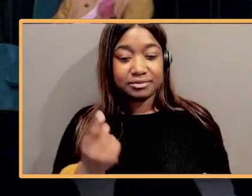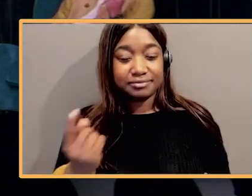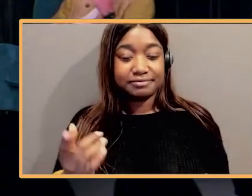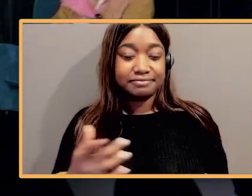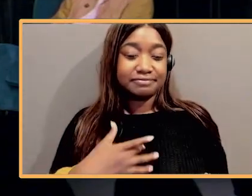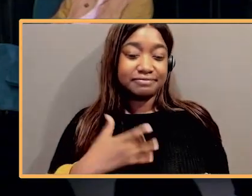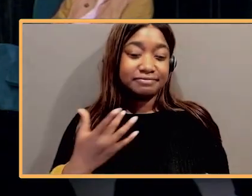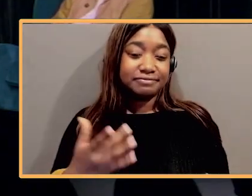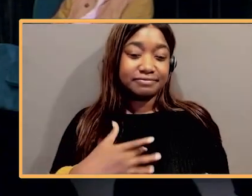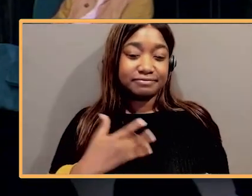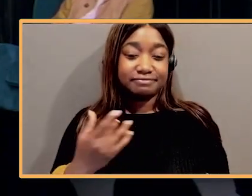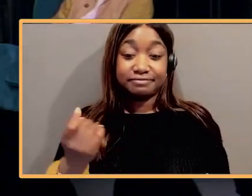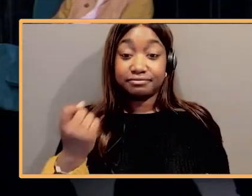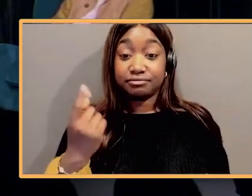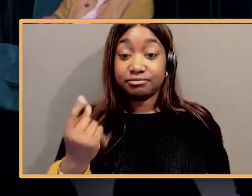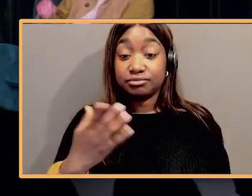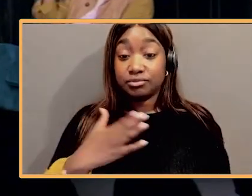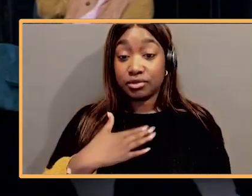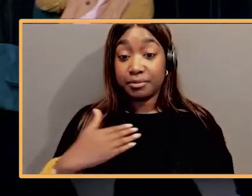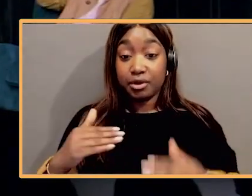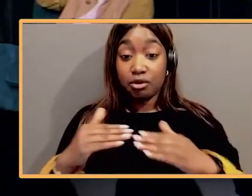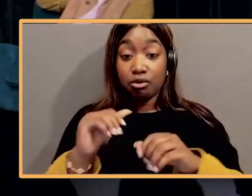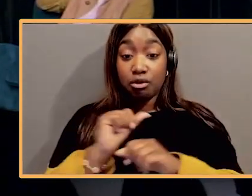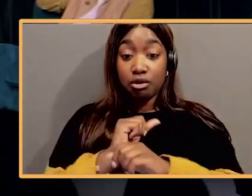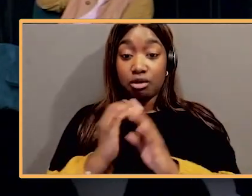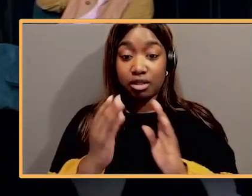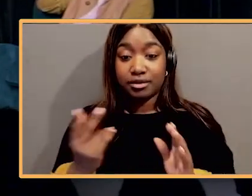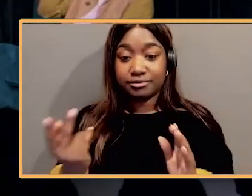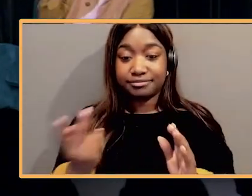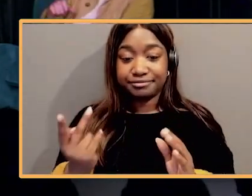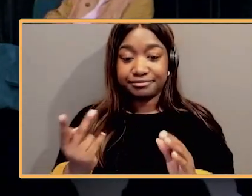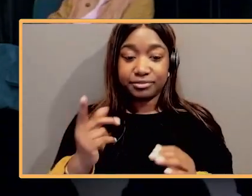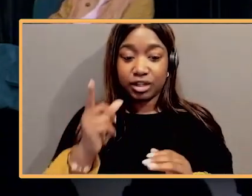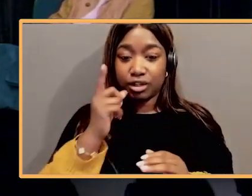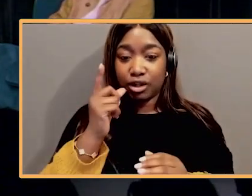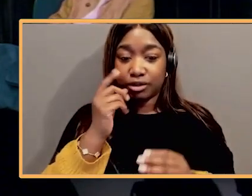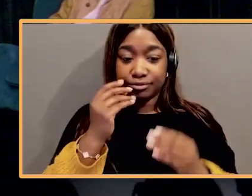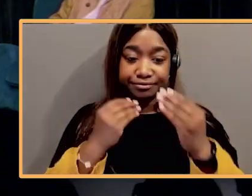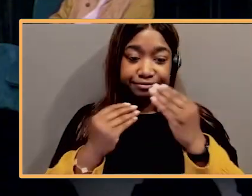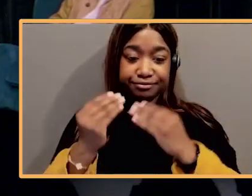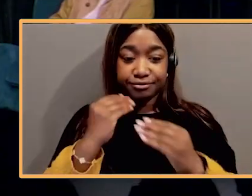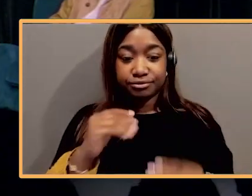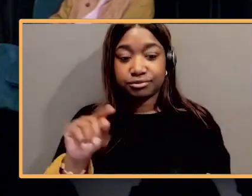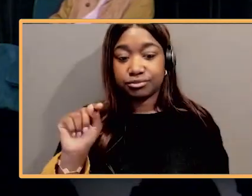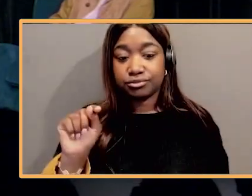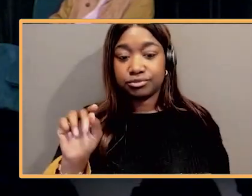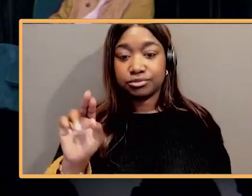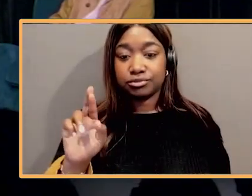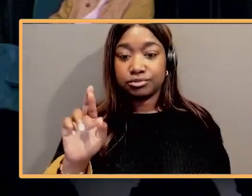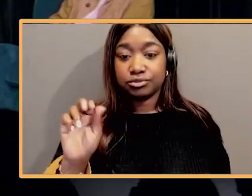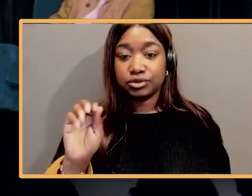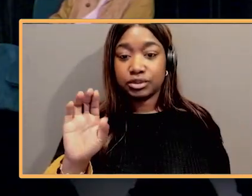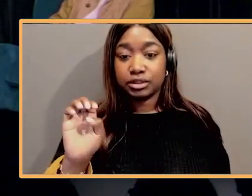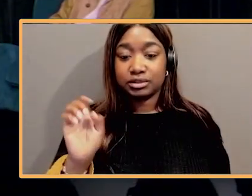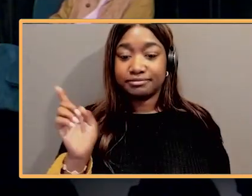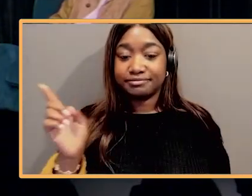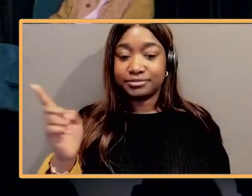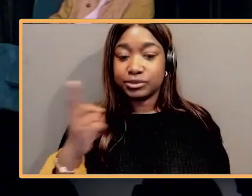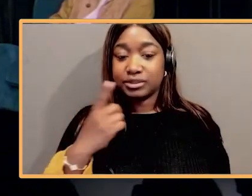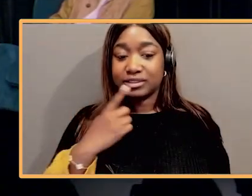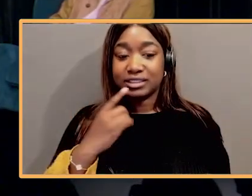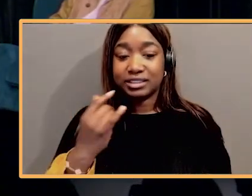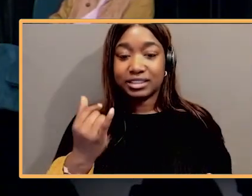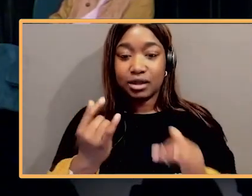one of my colleagues, we were having lunch today, Trace, and he was saying how this is a moment in